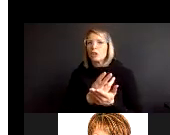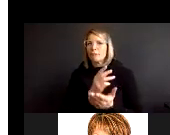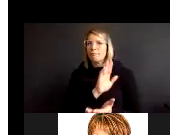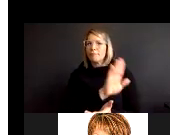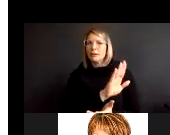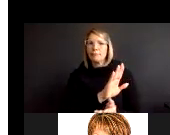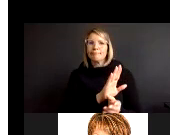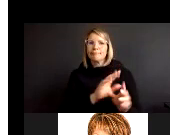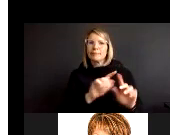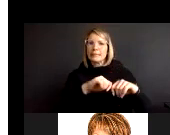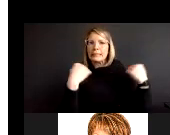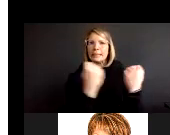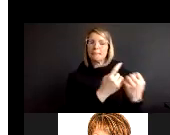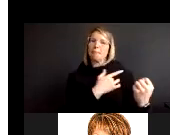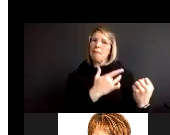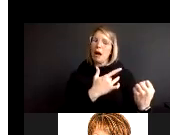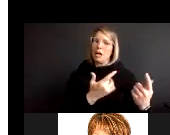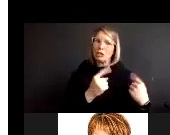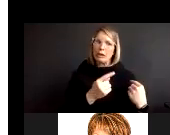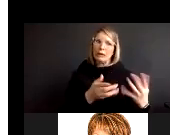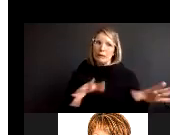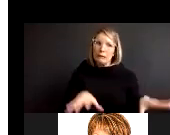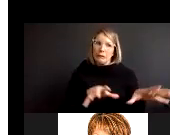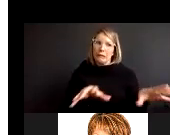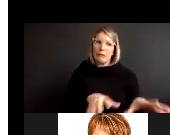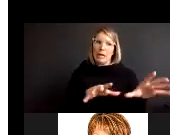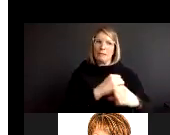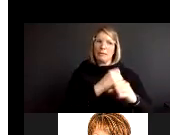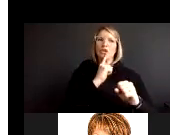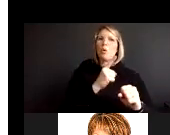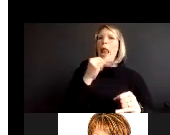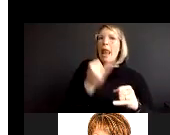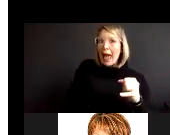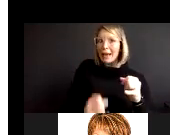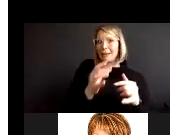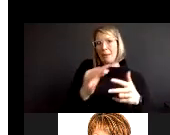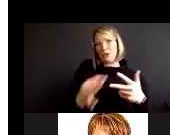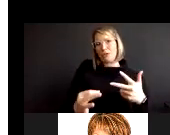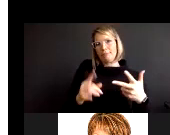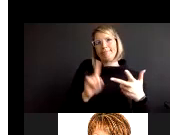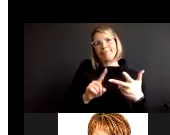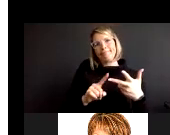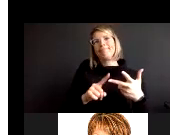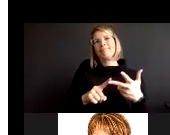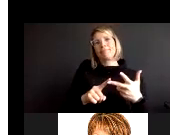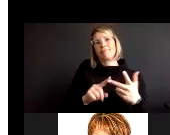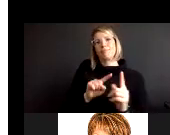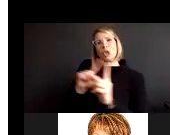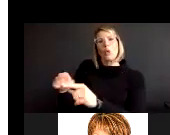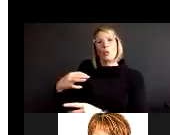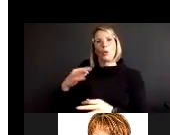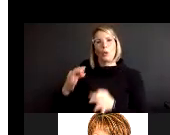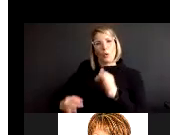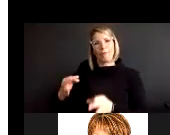protection process. And again, this is all in recognition that the act, as we've touched on, is, if used to the fullest